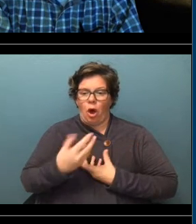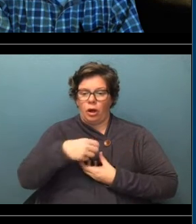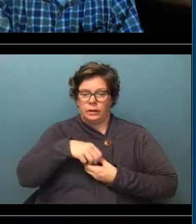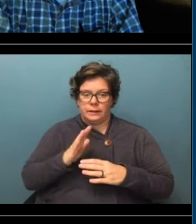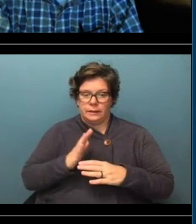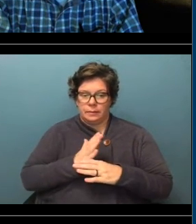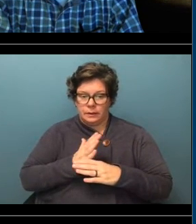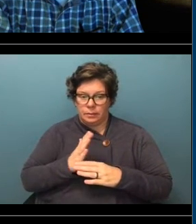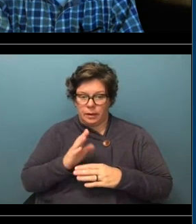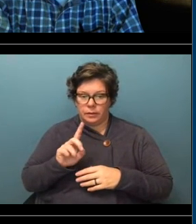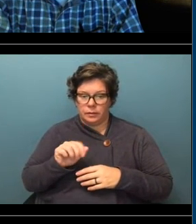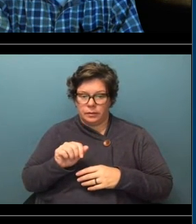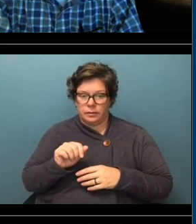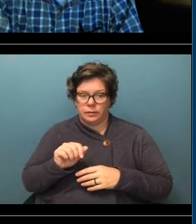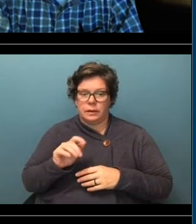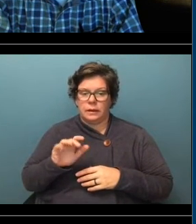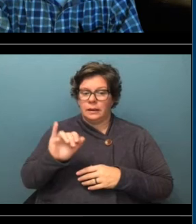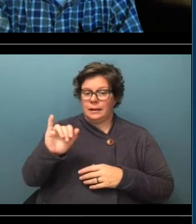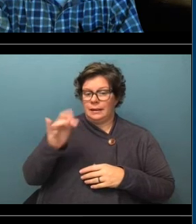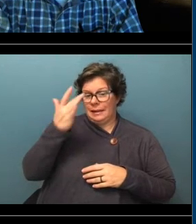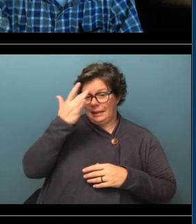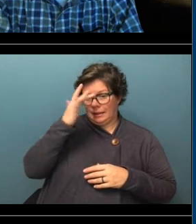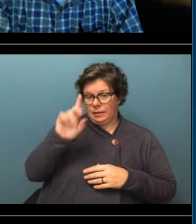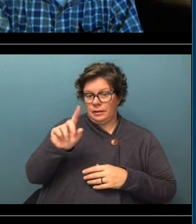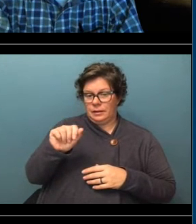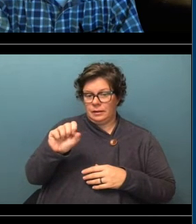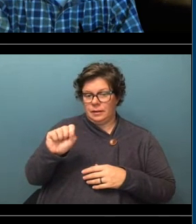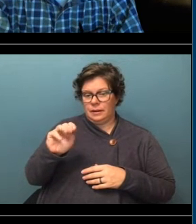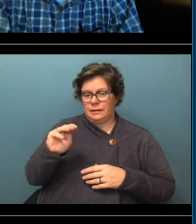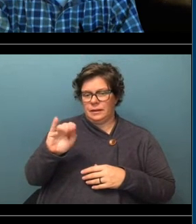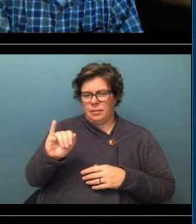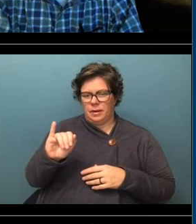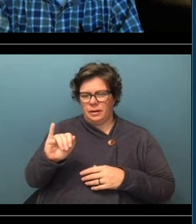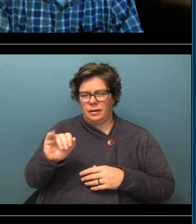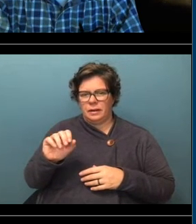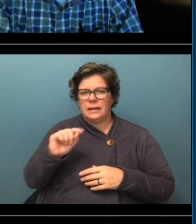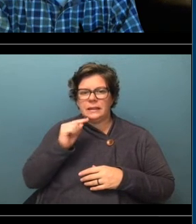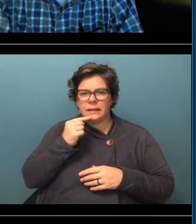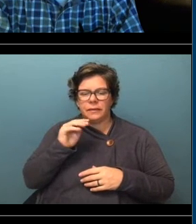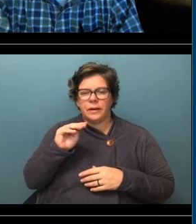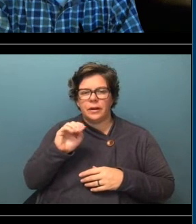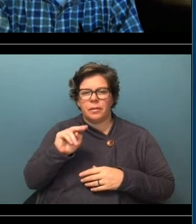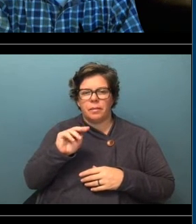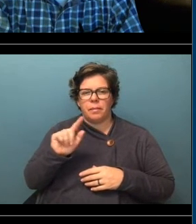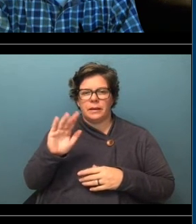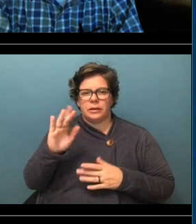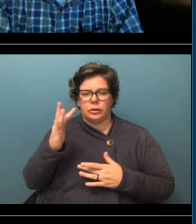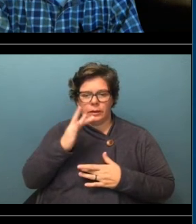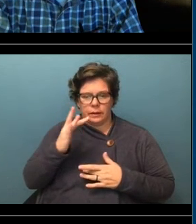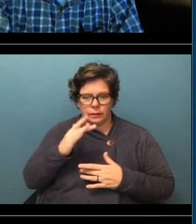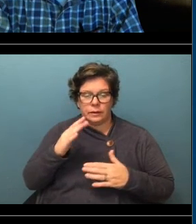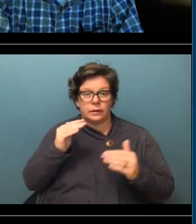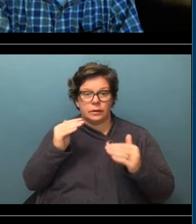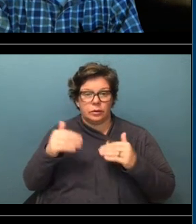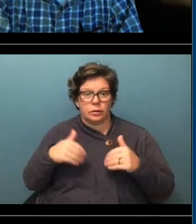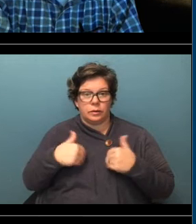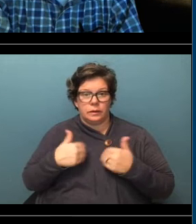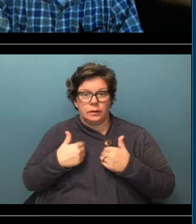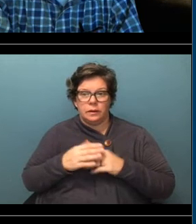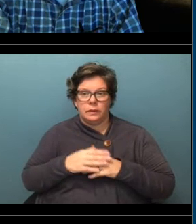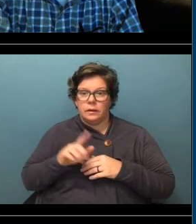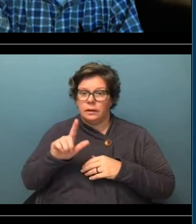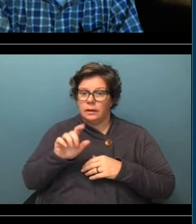intellectually disabled, SMI, which is severe mental illness, adults and youth? Lee, do you